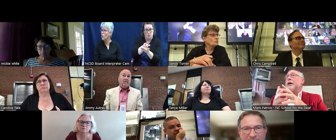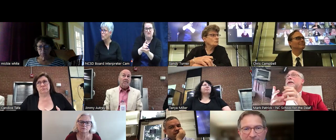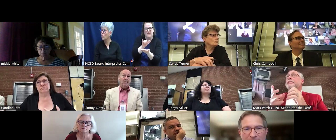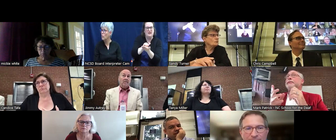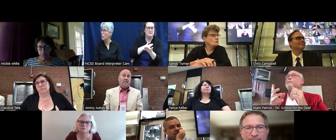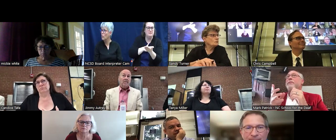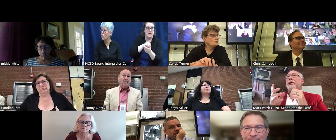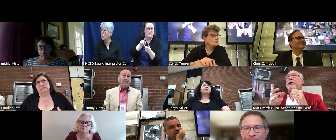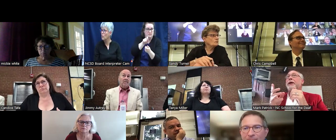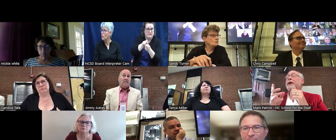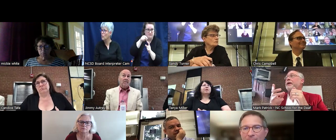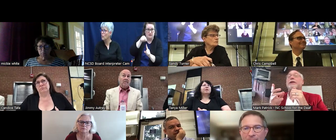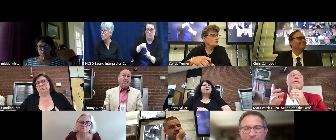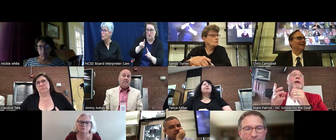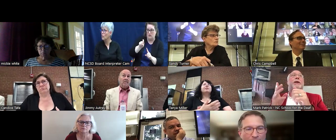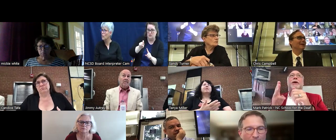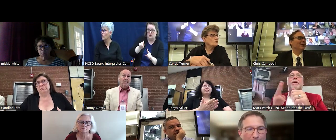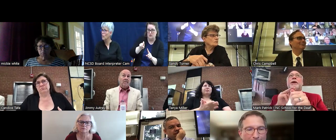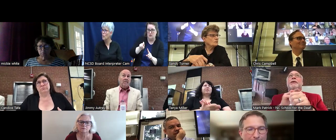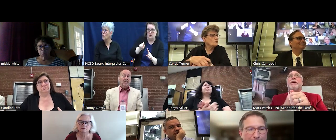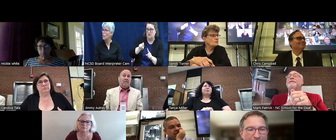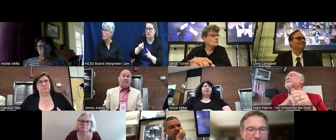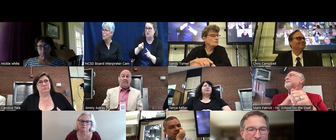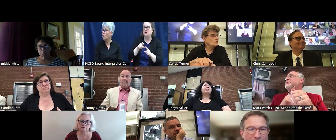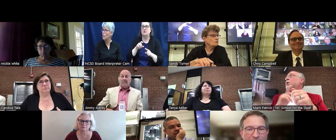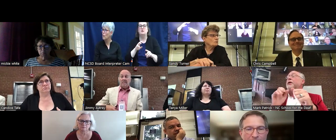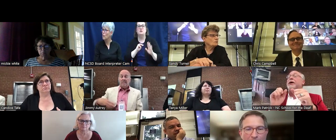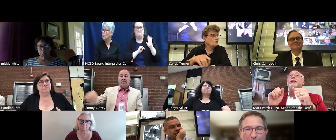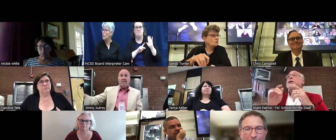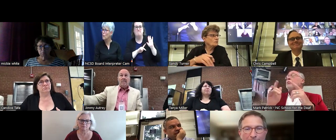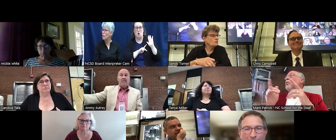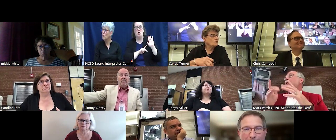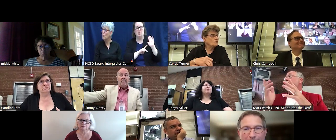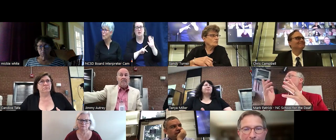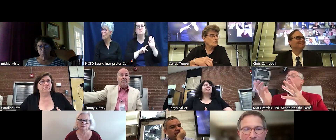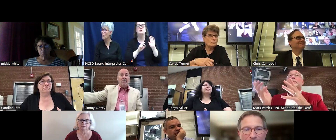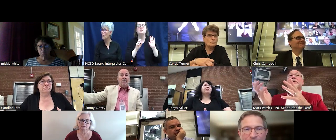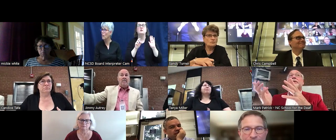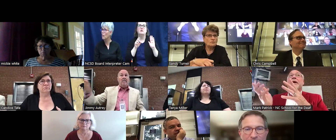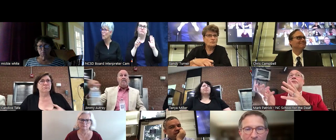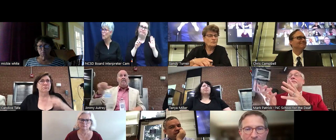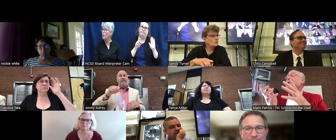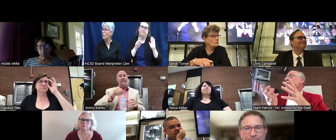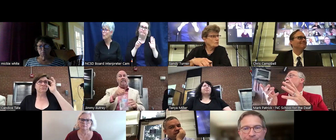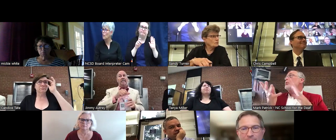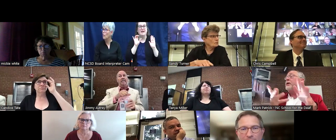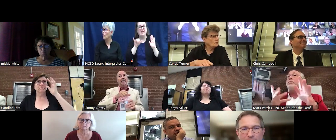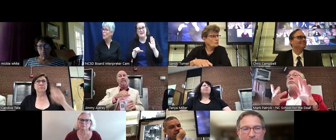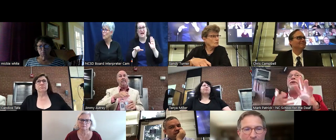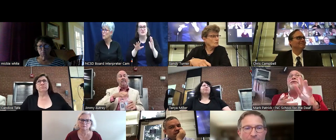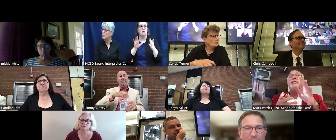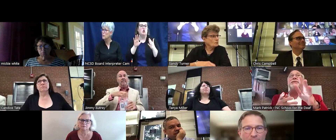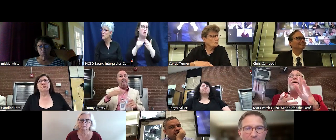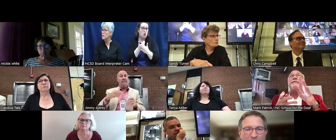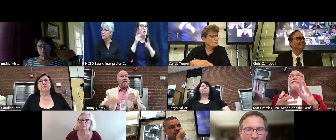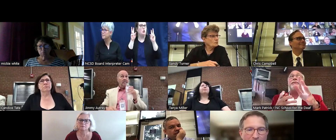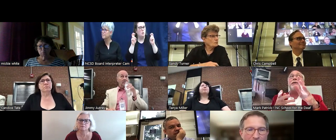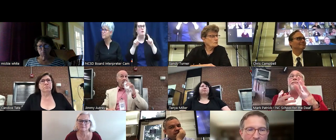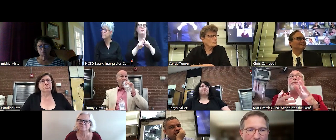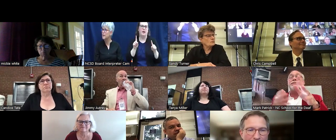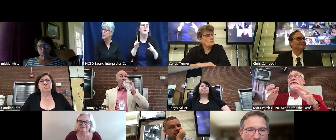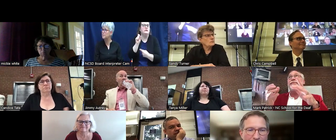making. That'll be, And this is smart, and while that would be new, it does have.